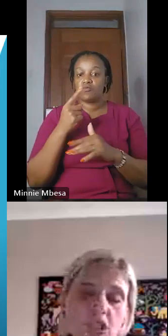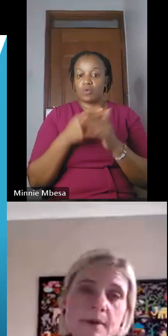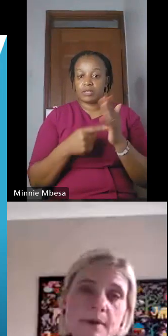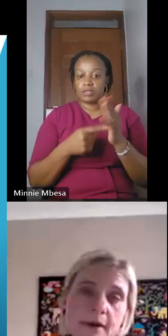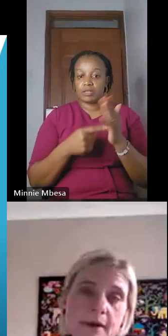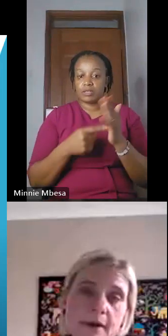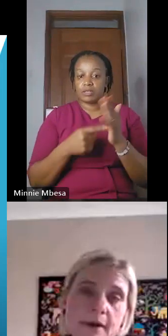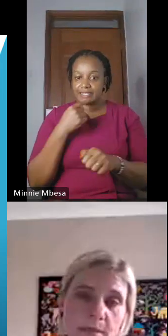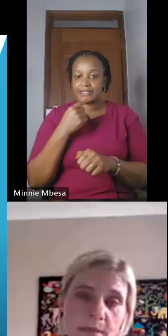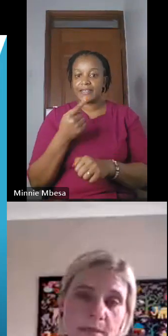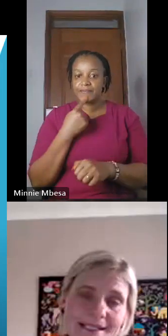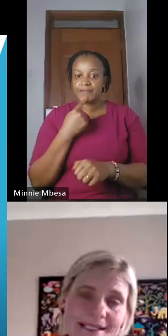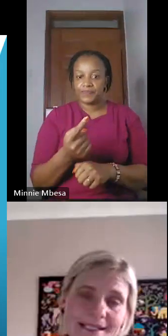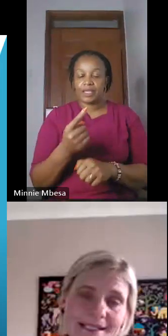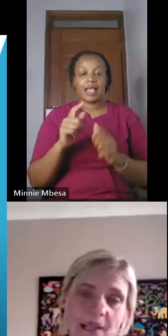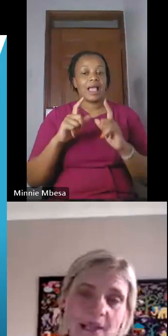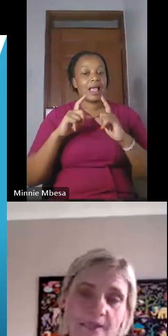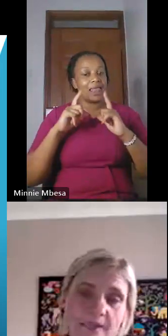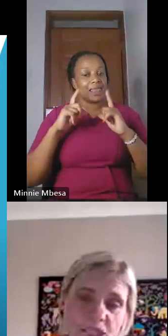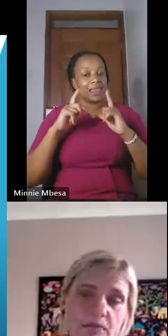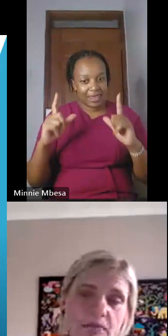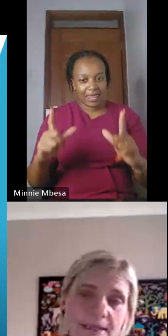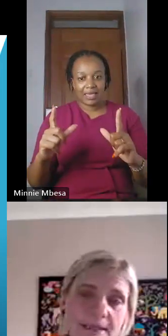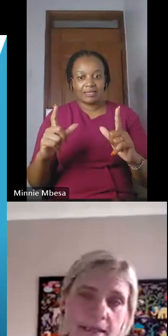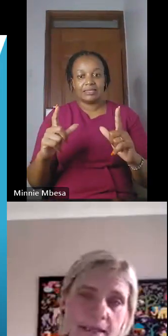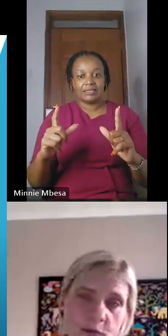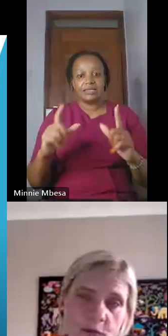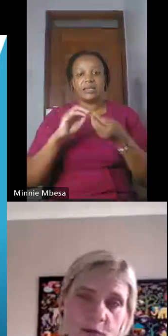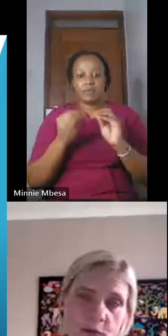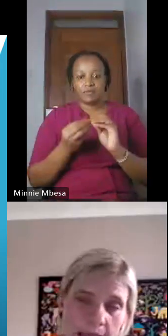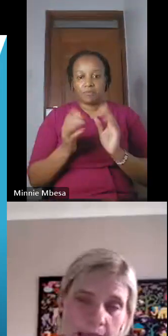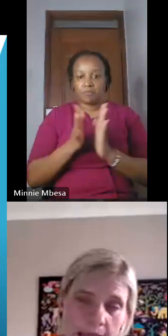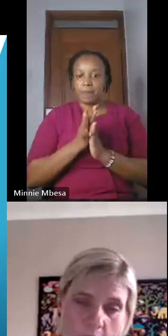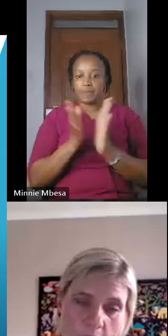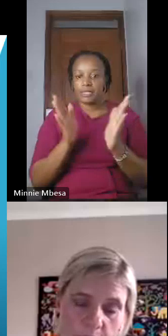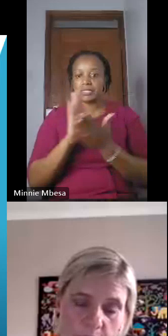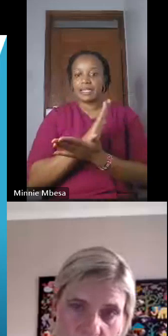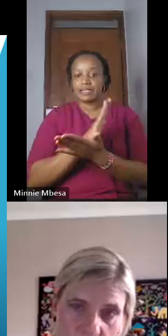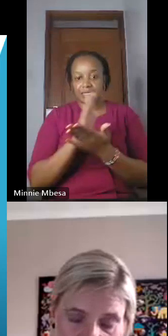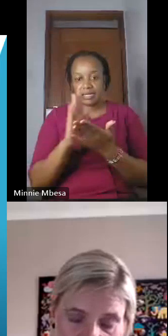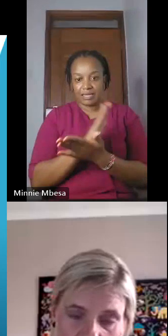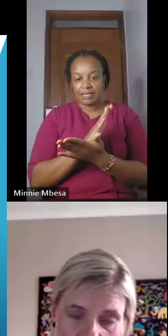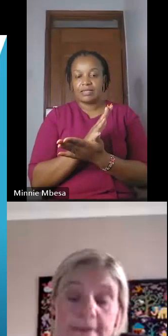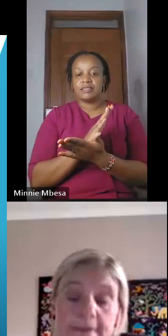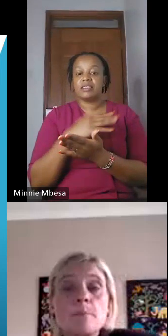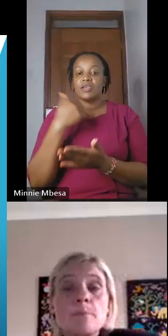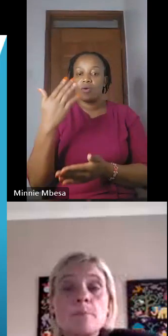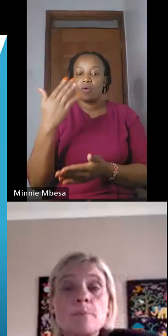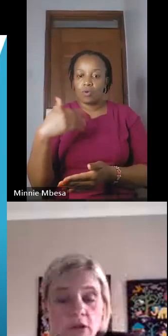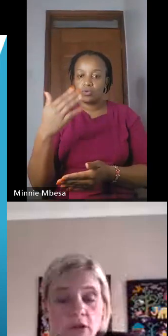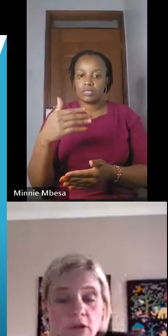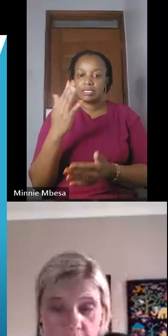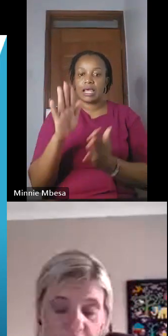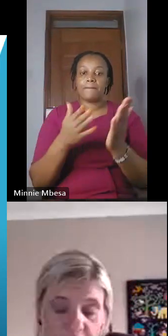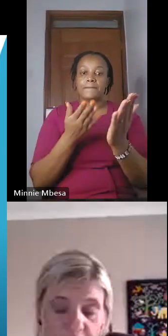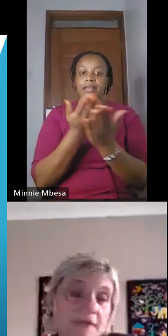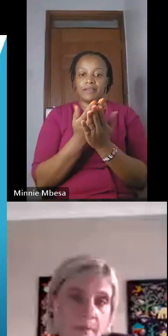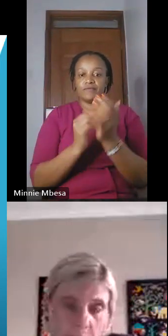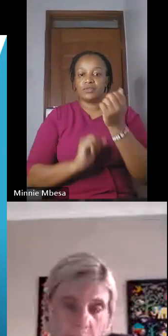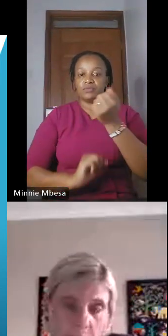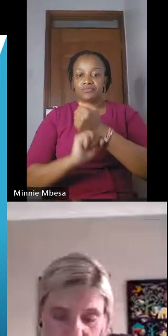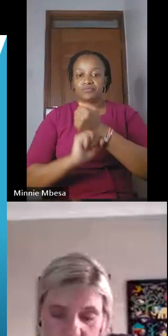larger number of public sector applicants generally tend to apply for our scholarship, but we are looking